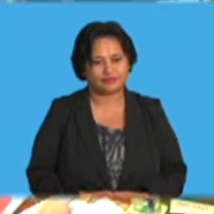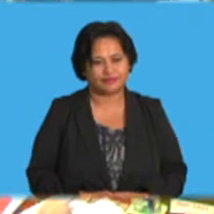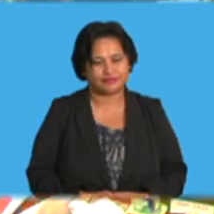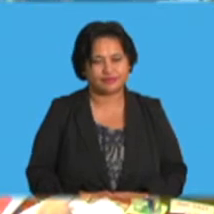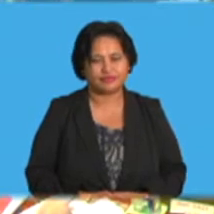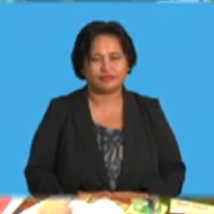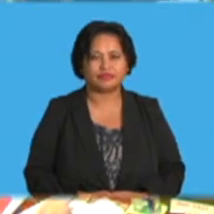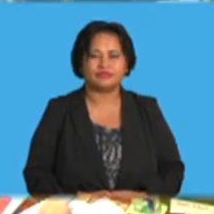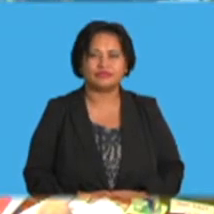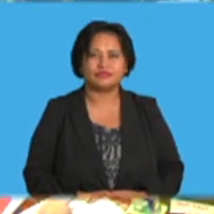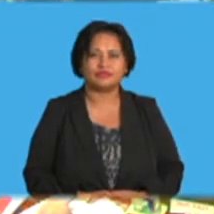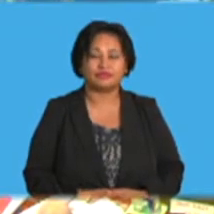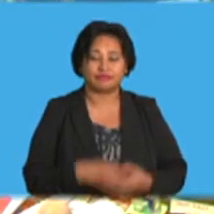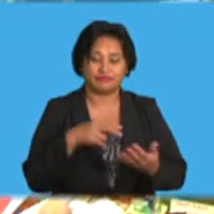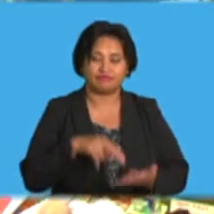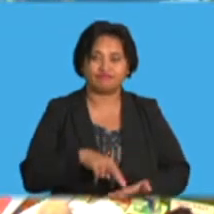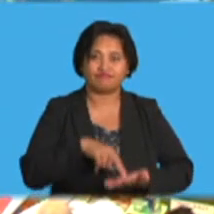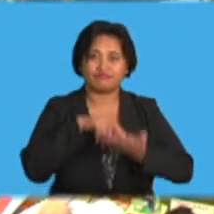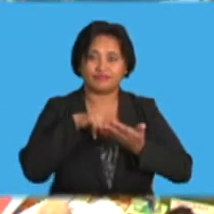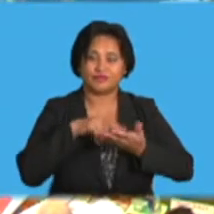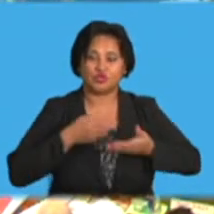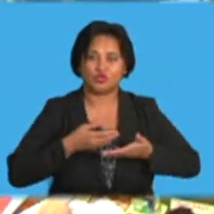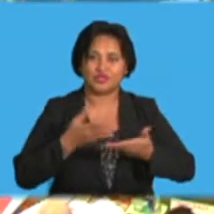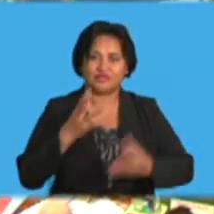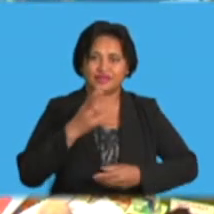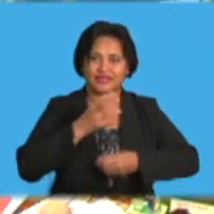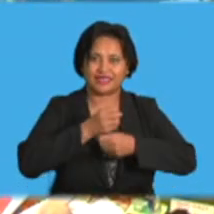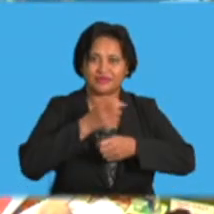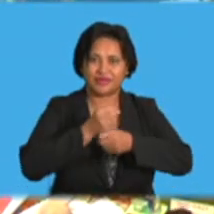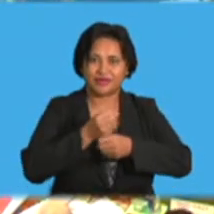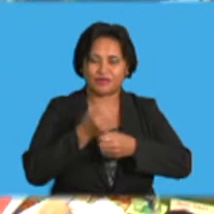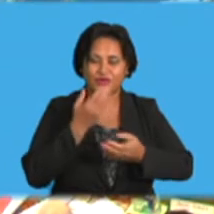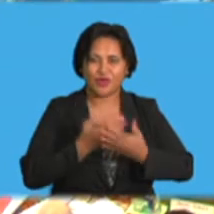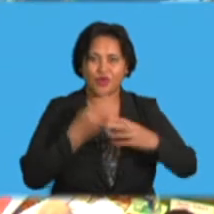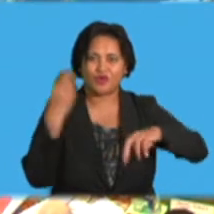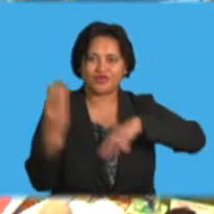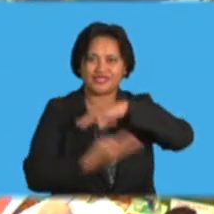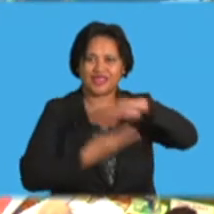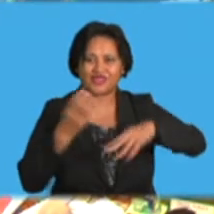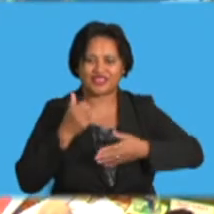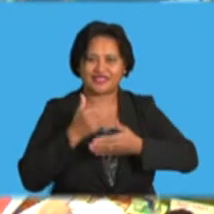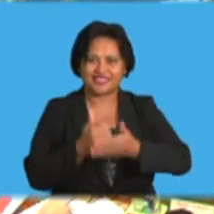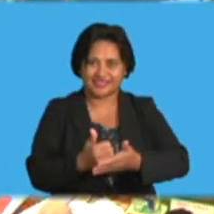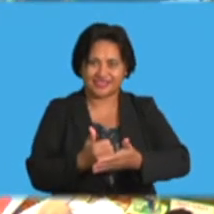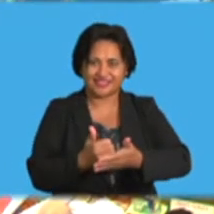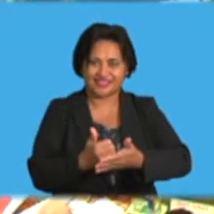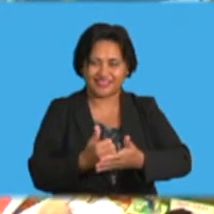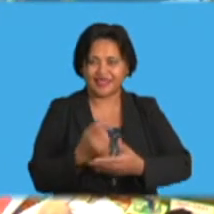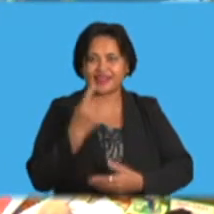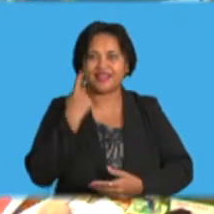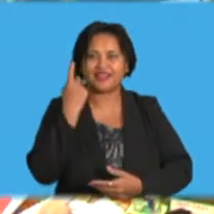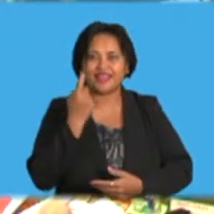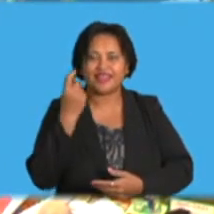Madam Speaker, I rise to provide an update on the Cyclone Assistance Relief Effort, or CARE, for